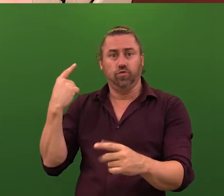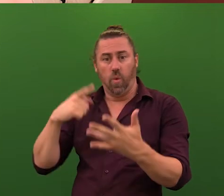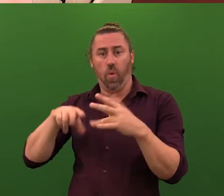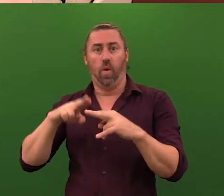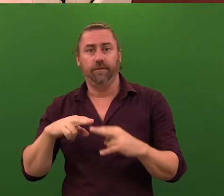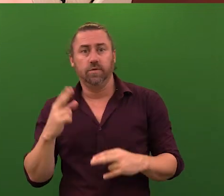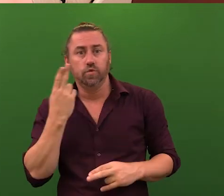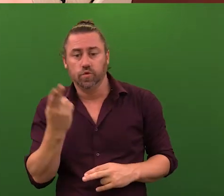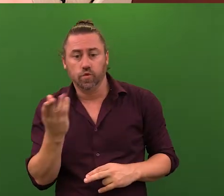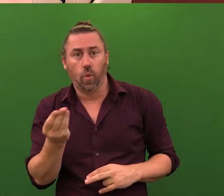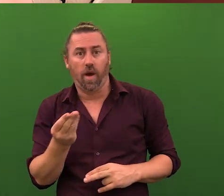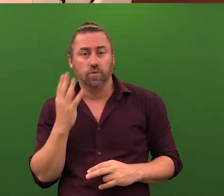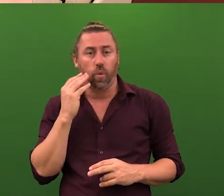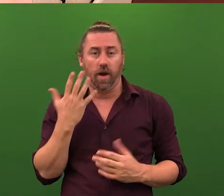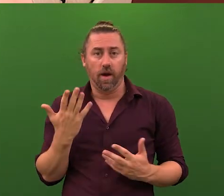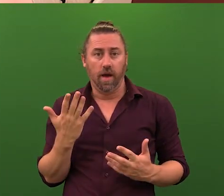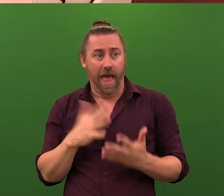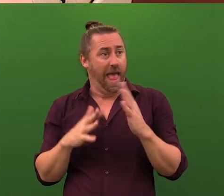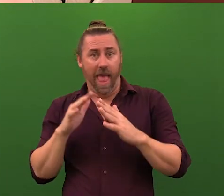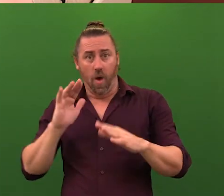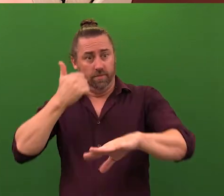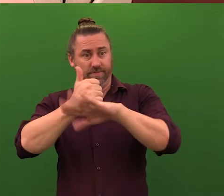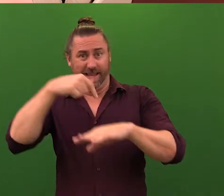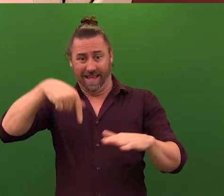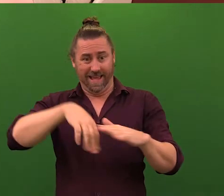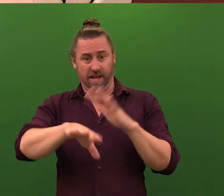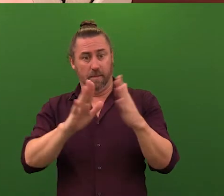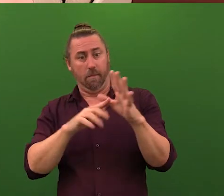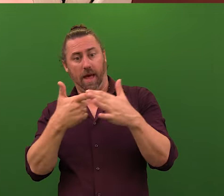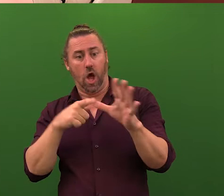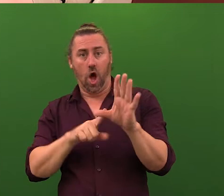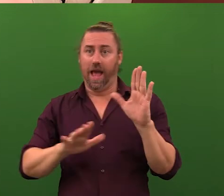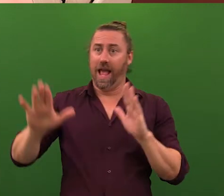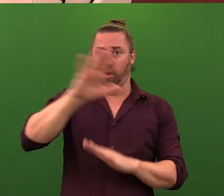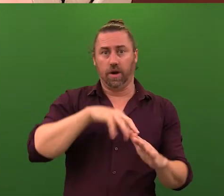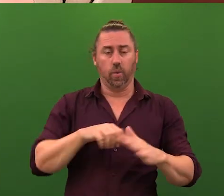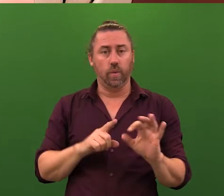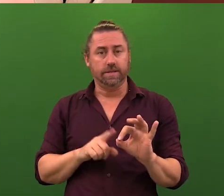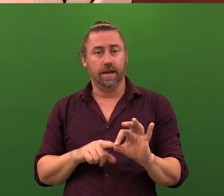I guess how sugar came to be within Queensland and within Mackay.